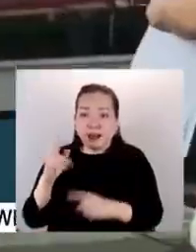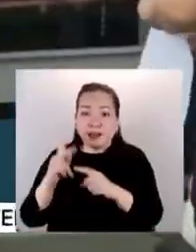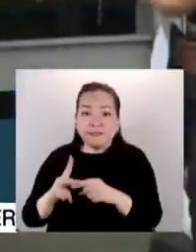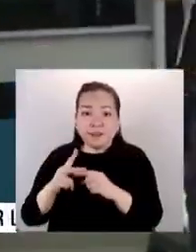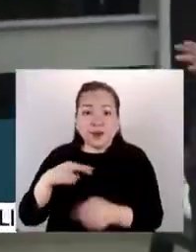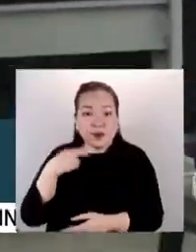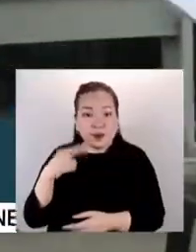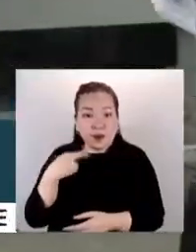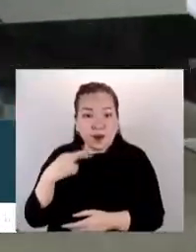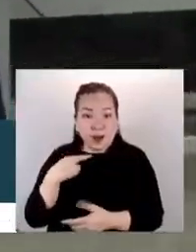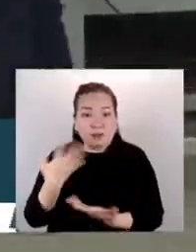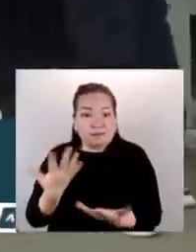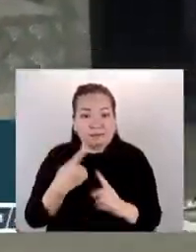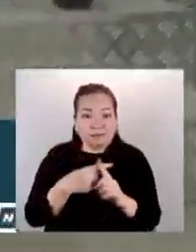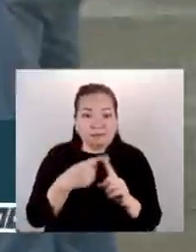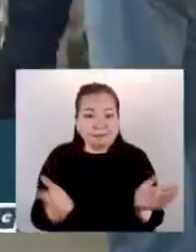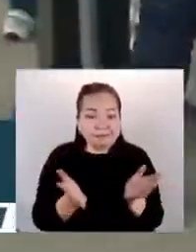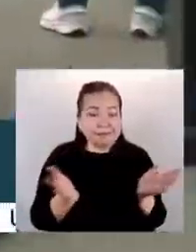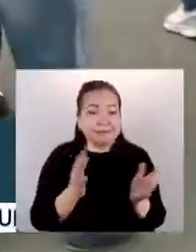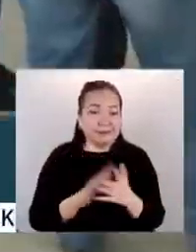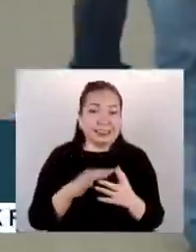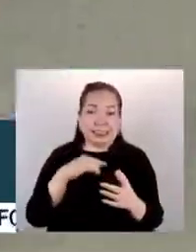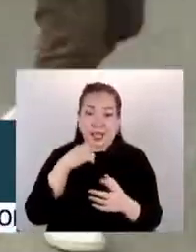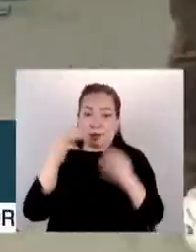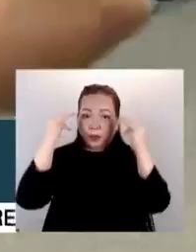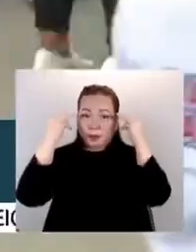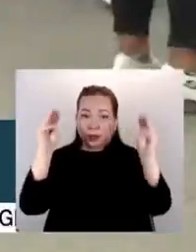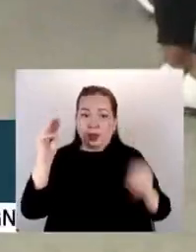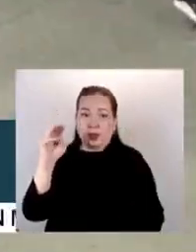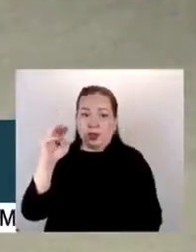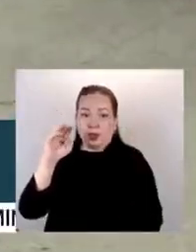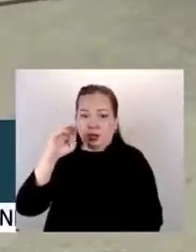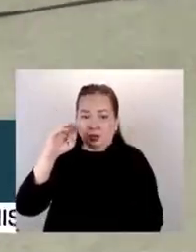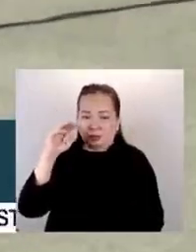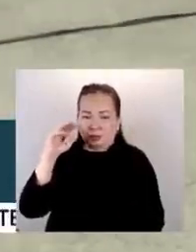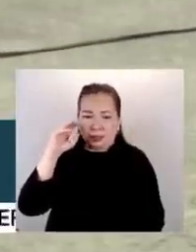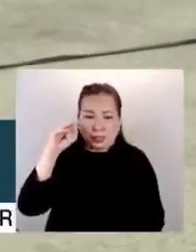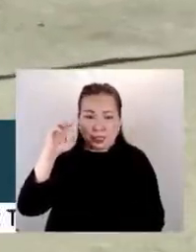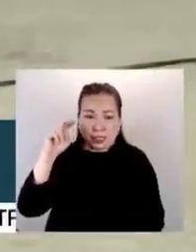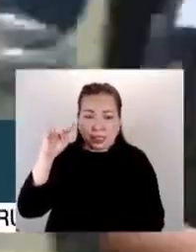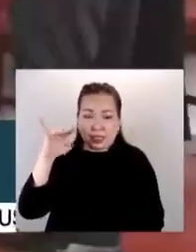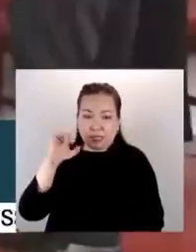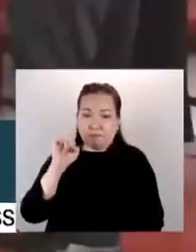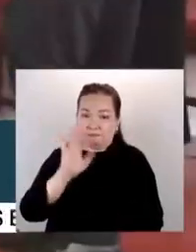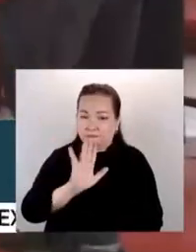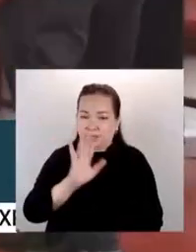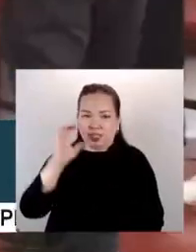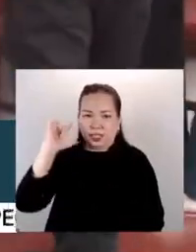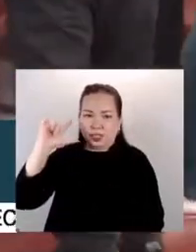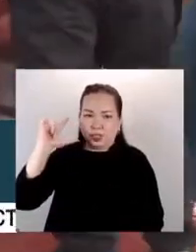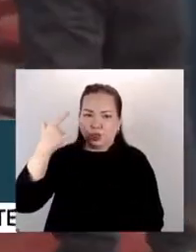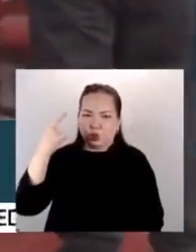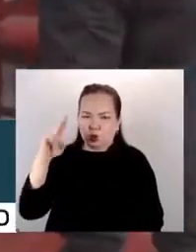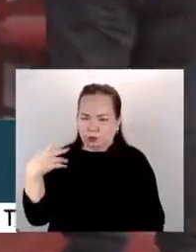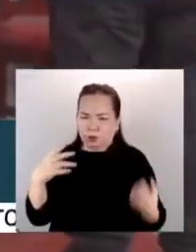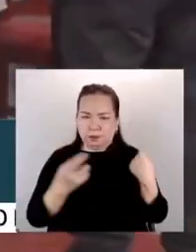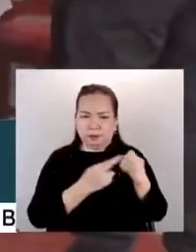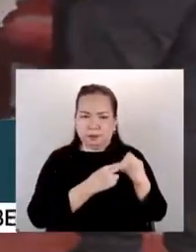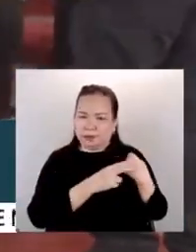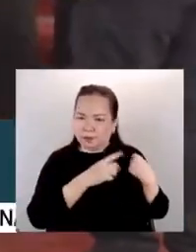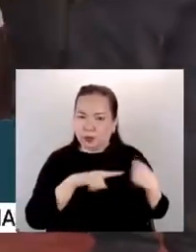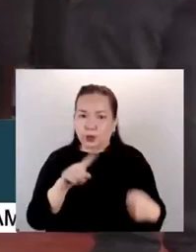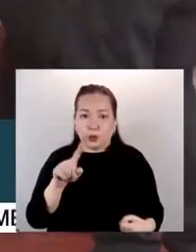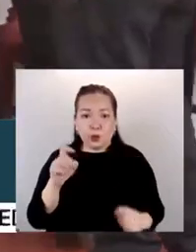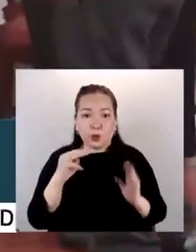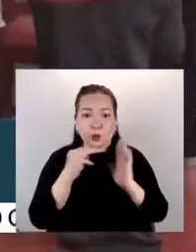an incentive. According to Mayor Dennis Hain, the local government unit has allotted 100 million pesos to fund